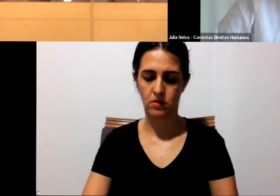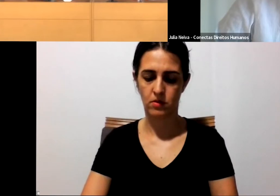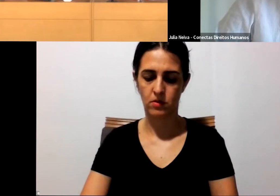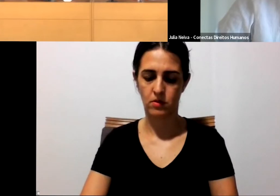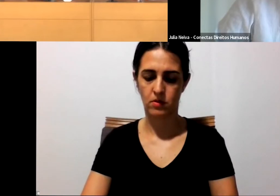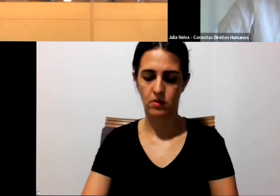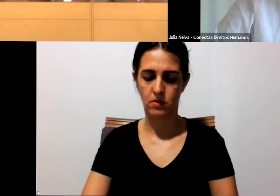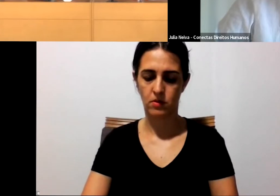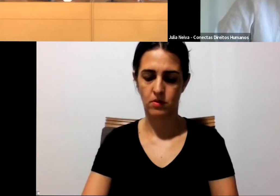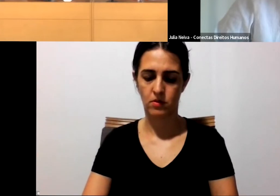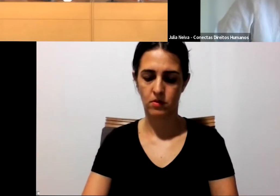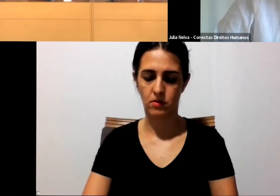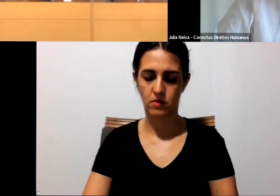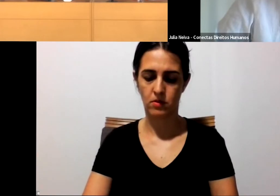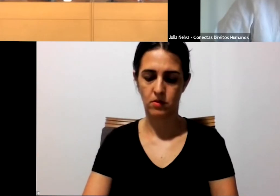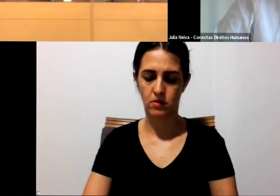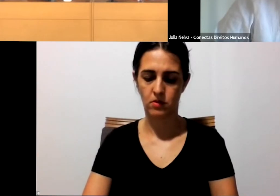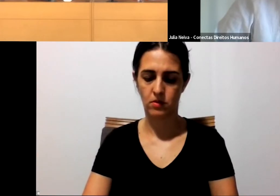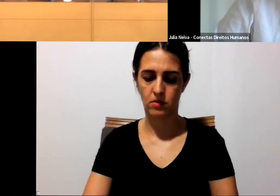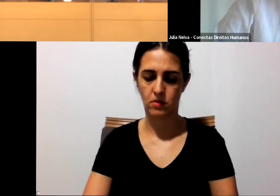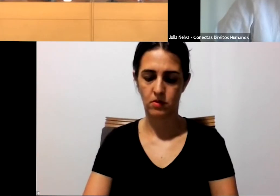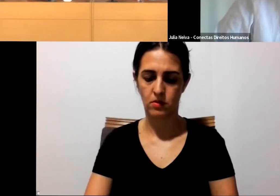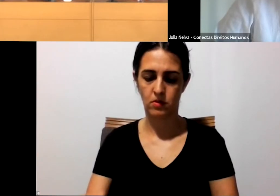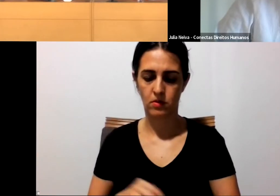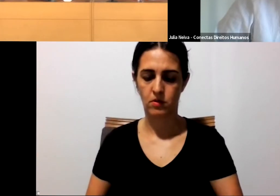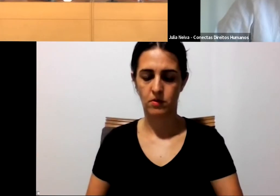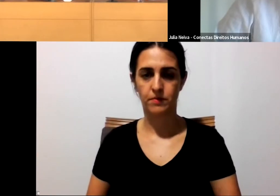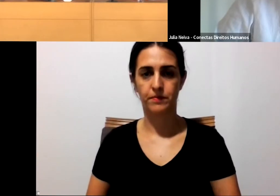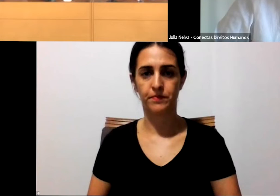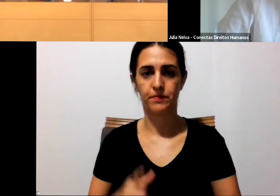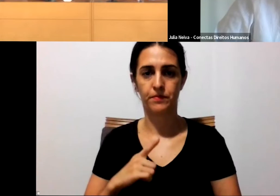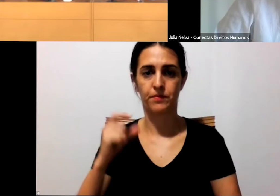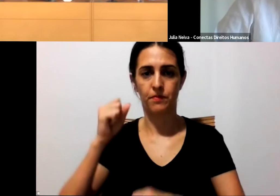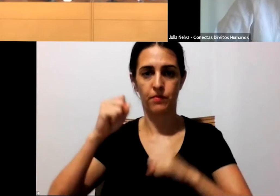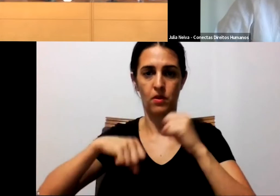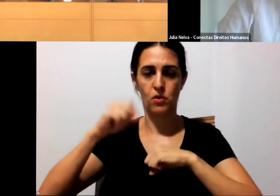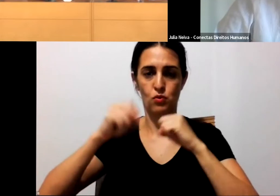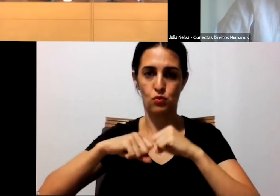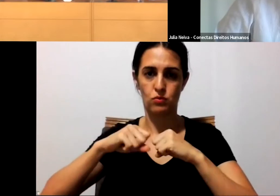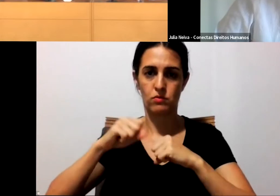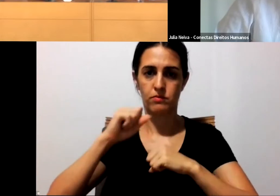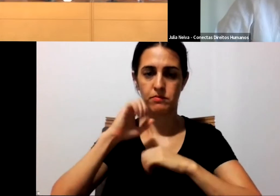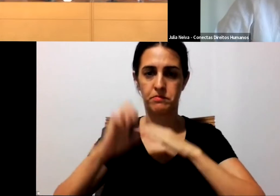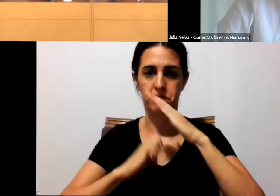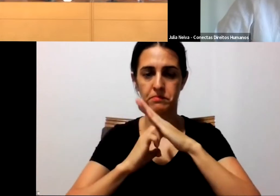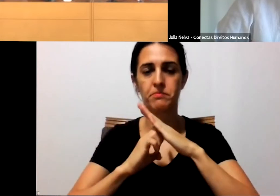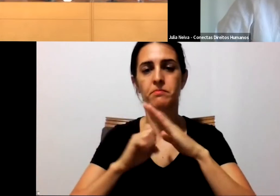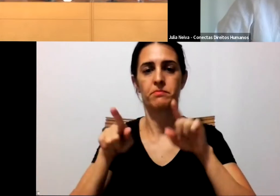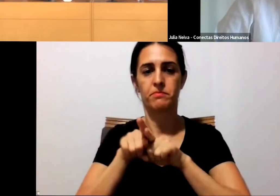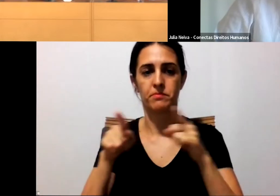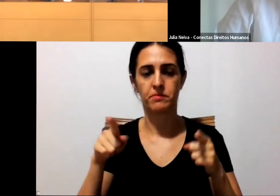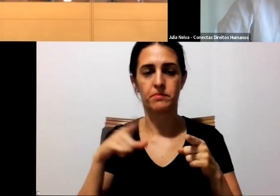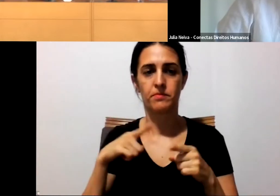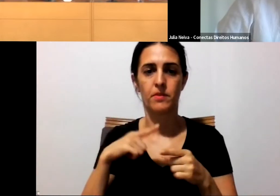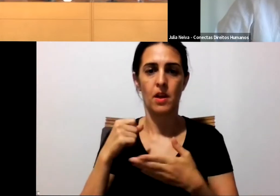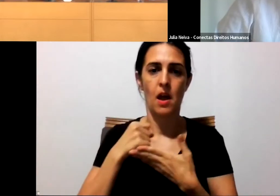advanced, like the transfer pricing project, like the taxation project. So there's a vivid exchange